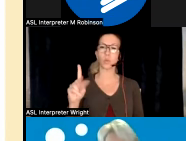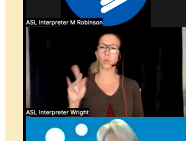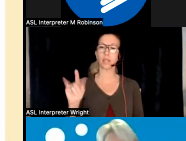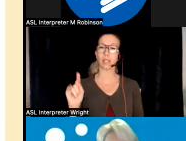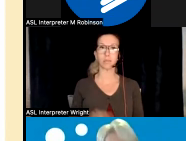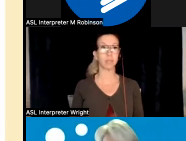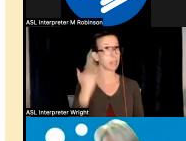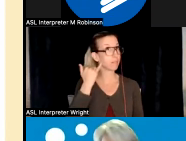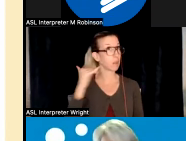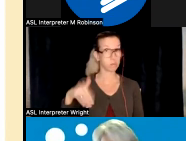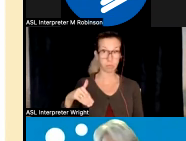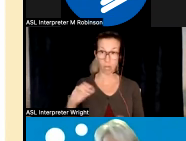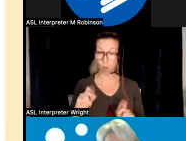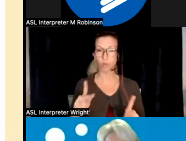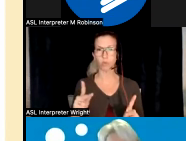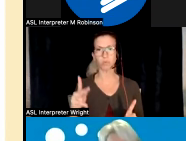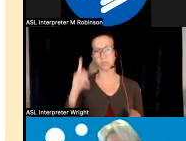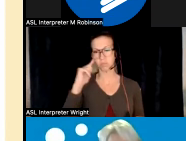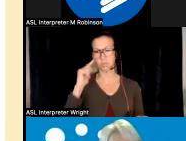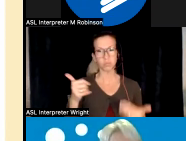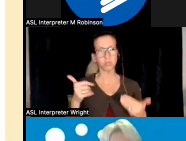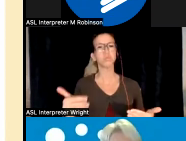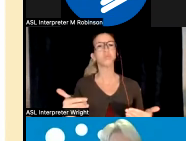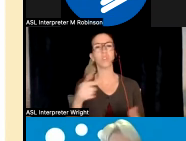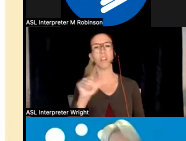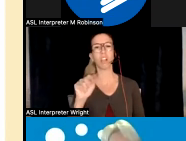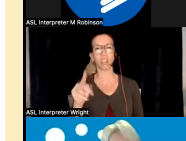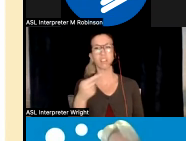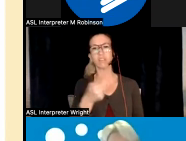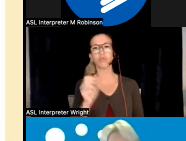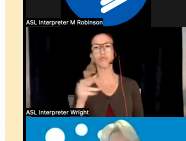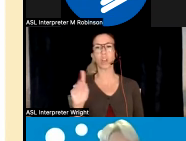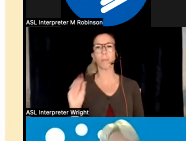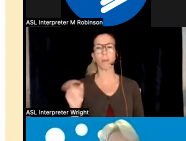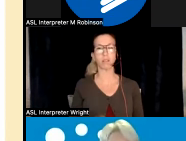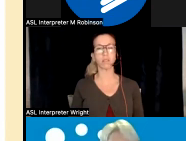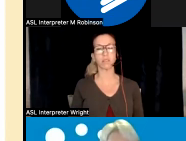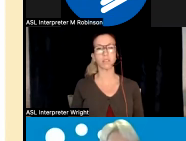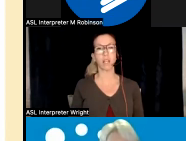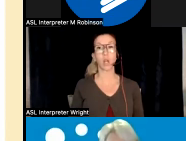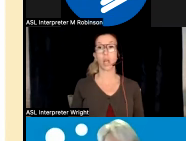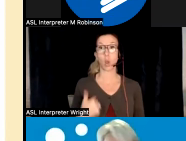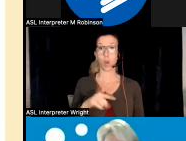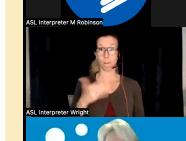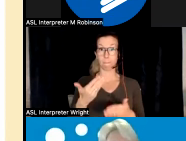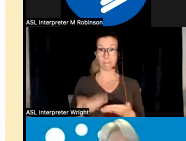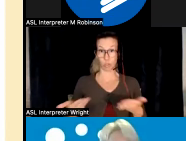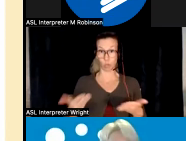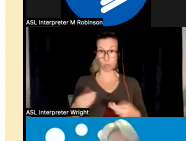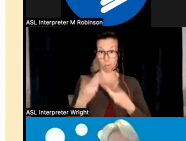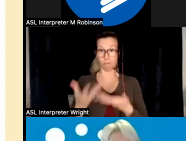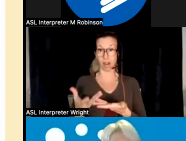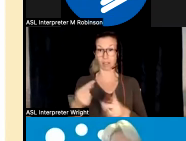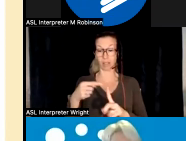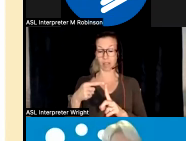please feel free. The link is also in the chat box. And if not, like I said, in the materials we provided you is also under